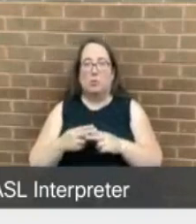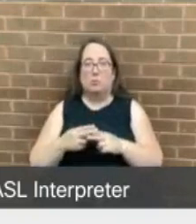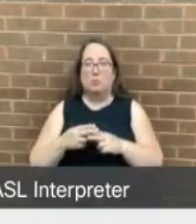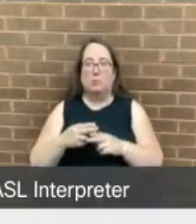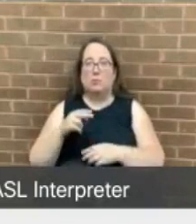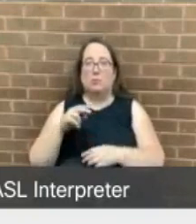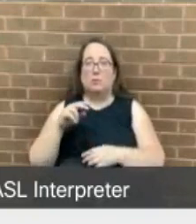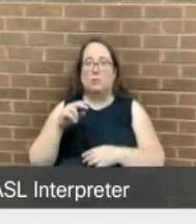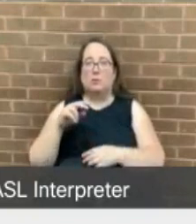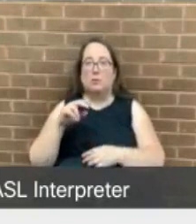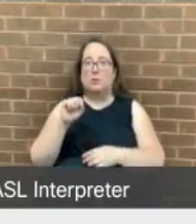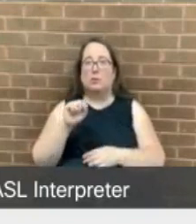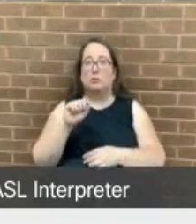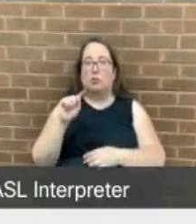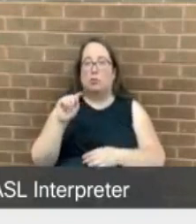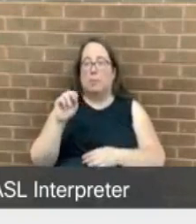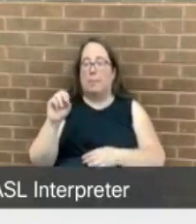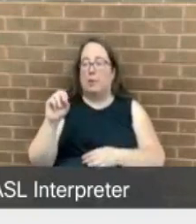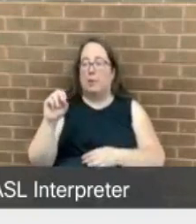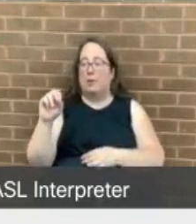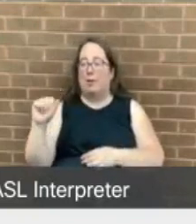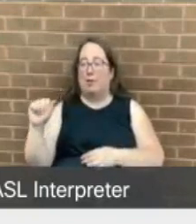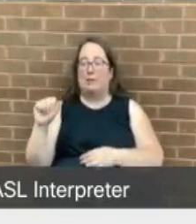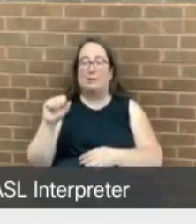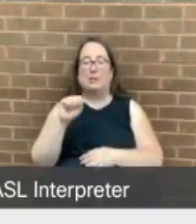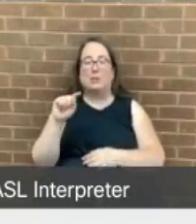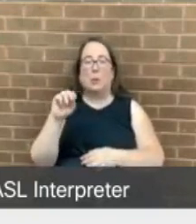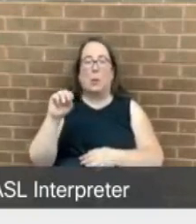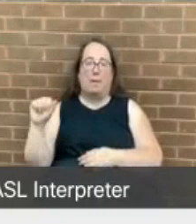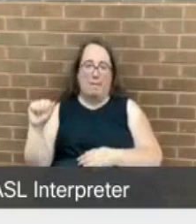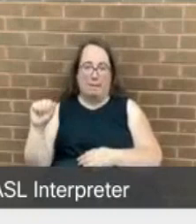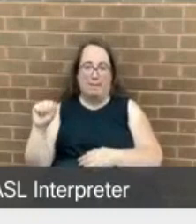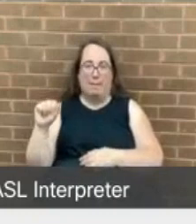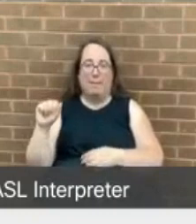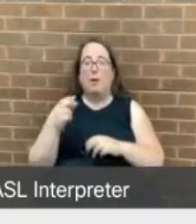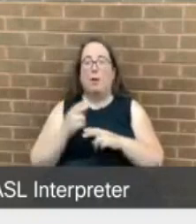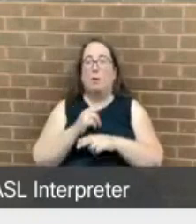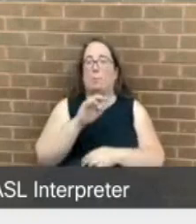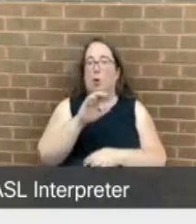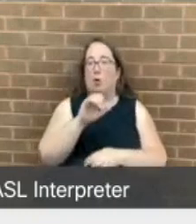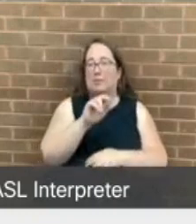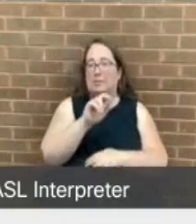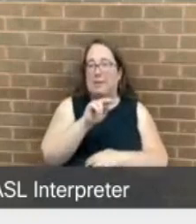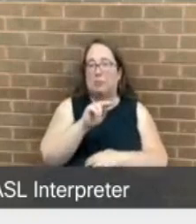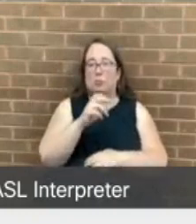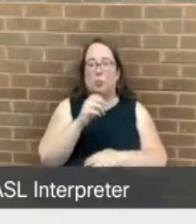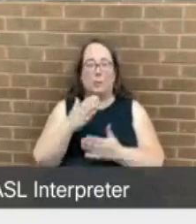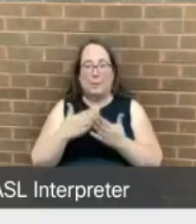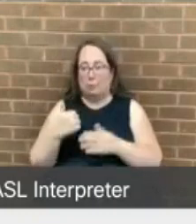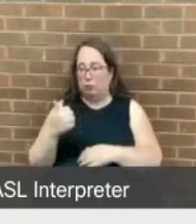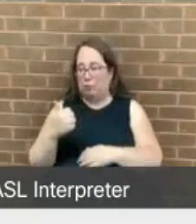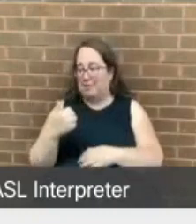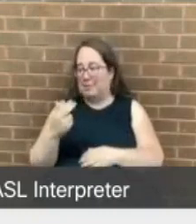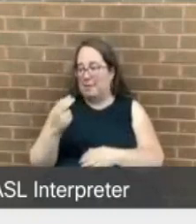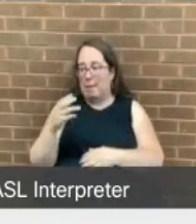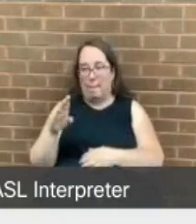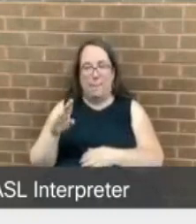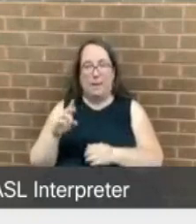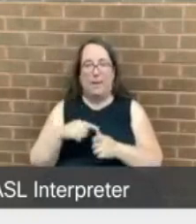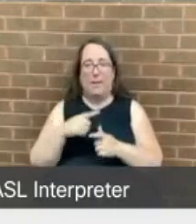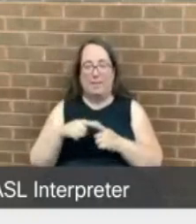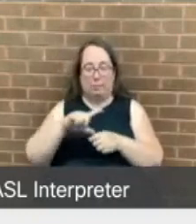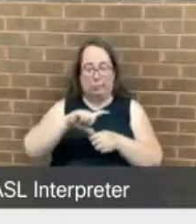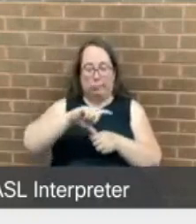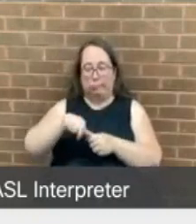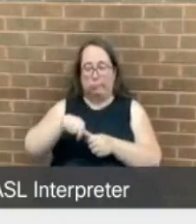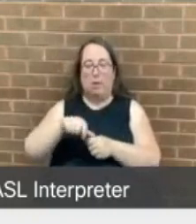STOAs are what we call short trip opportunity areas. And so what you do is you take a Mark station or a transit hub, and then you take a radius